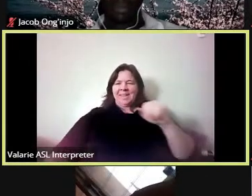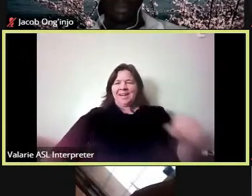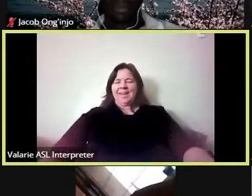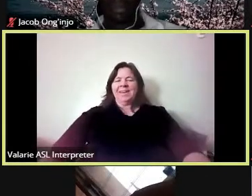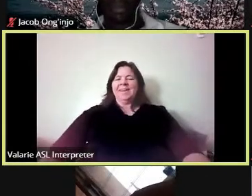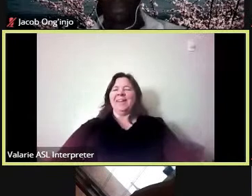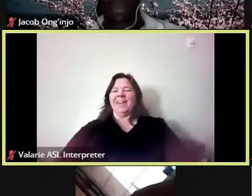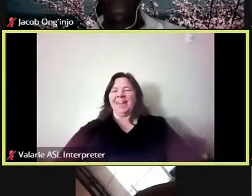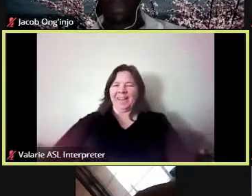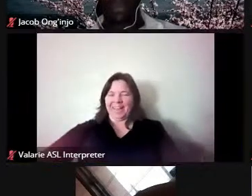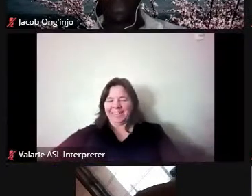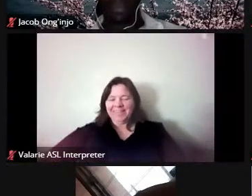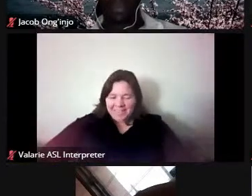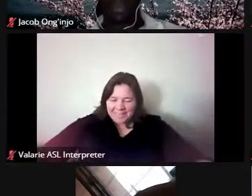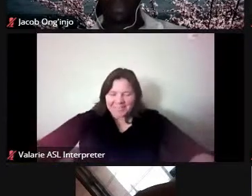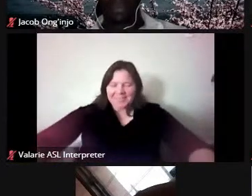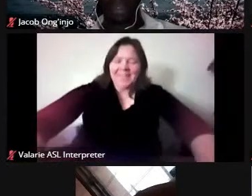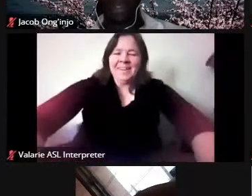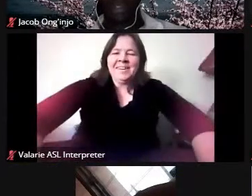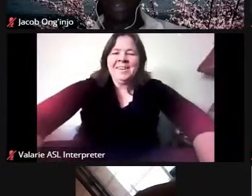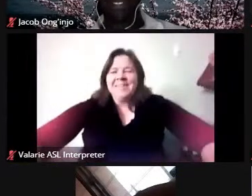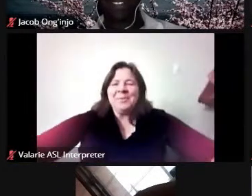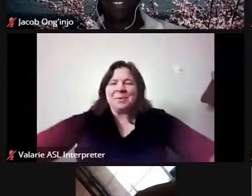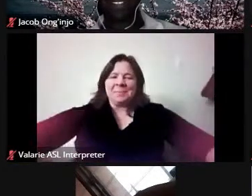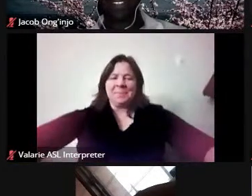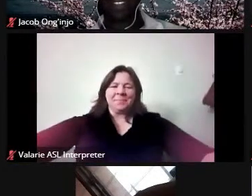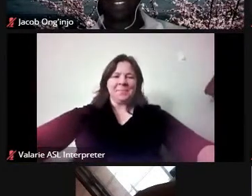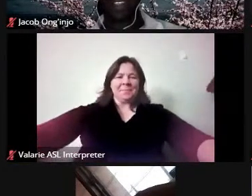Yeah, he's saying hi. Okay, great, thank you.